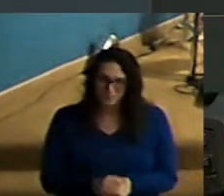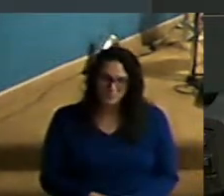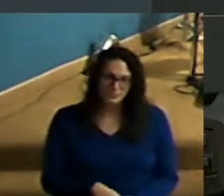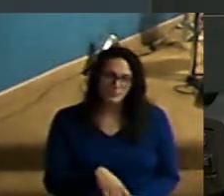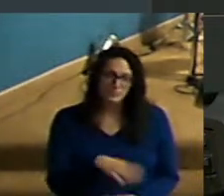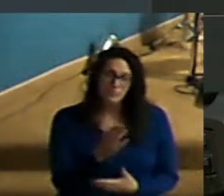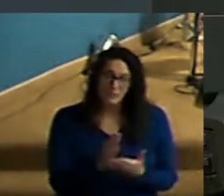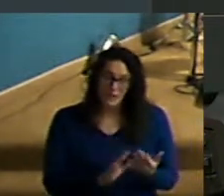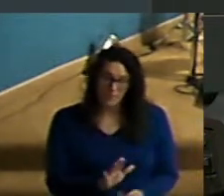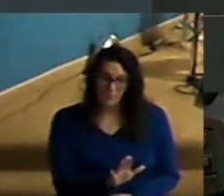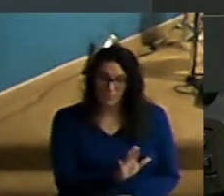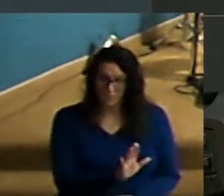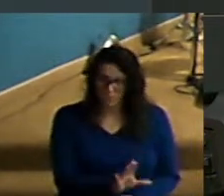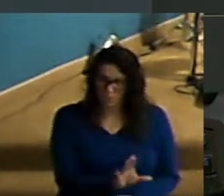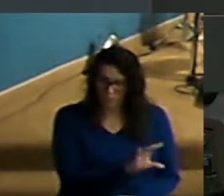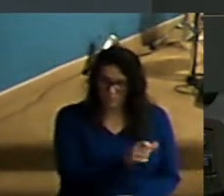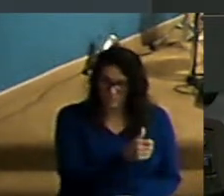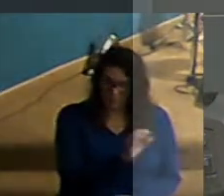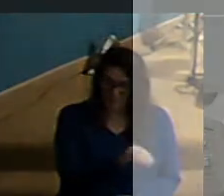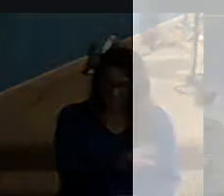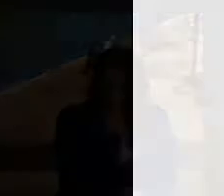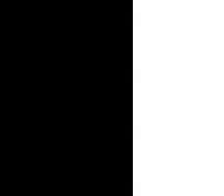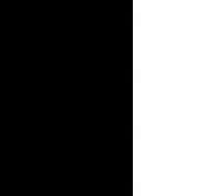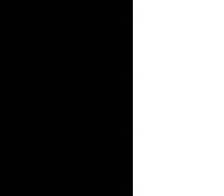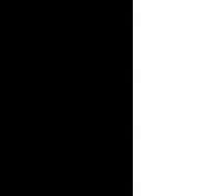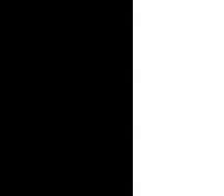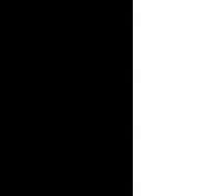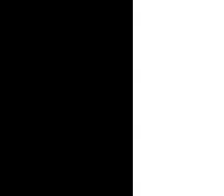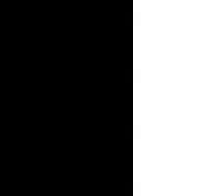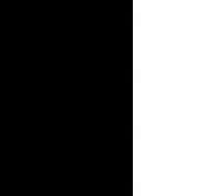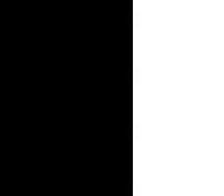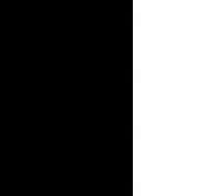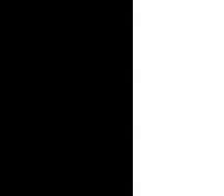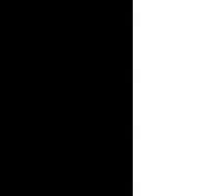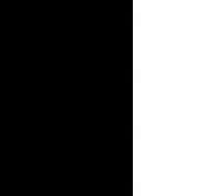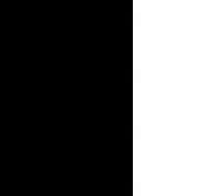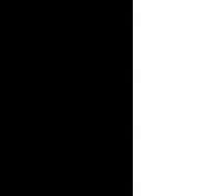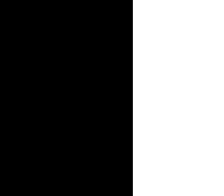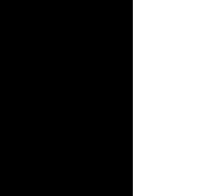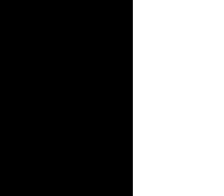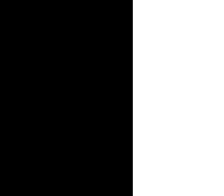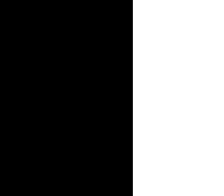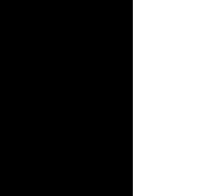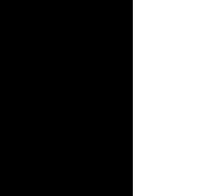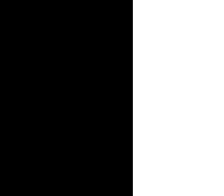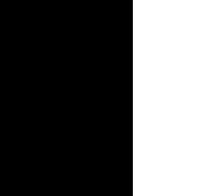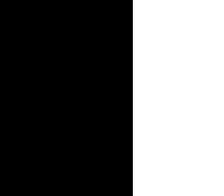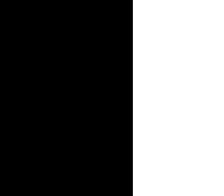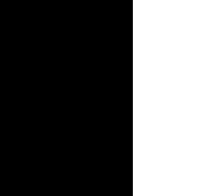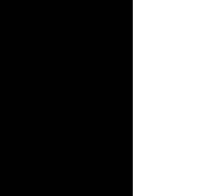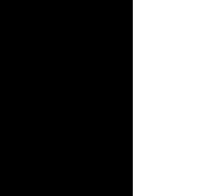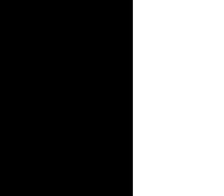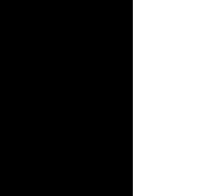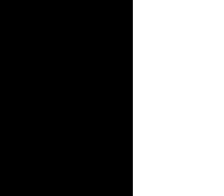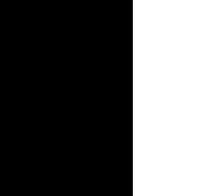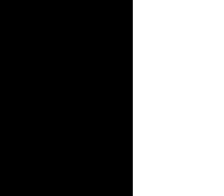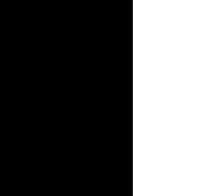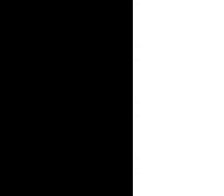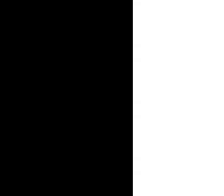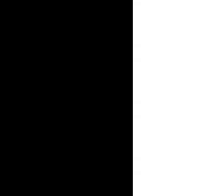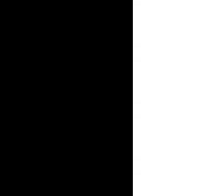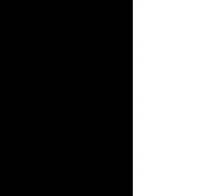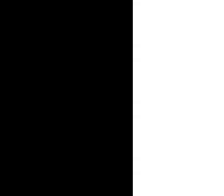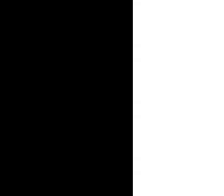their convictions. Resilient disciples are God-centered in their thinking about work and calling. So they're